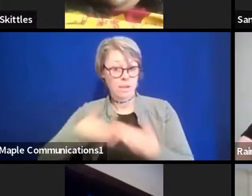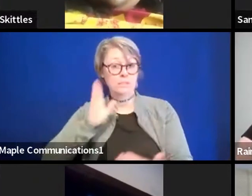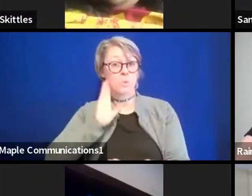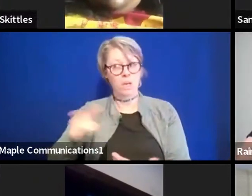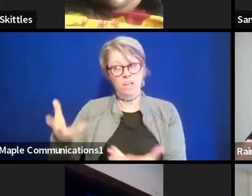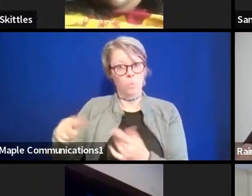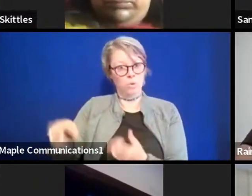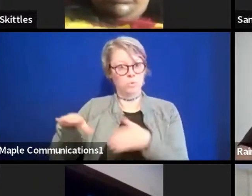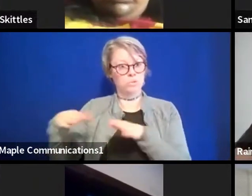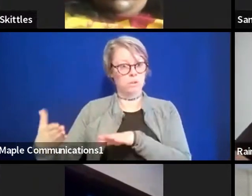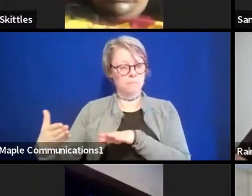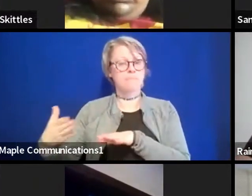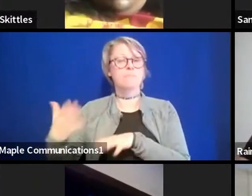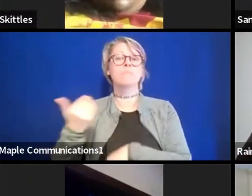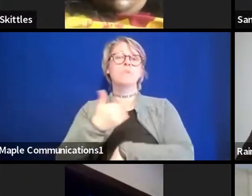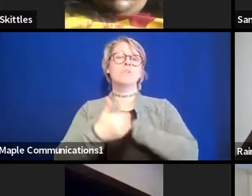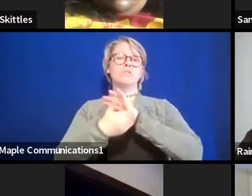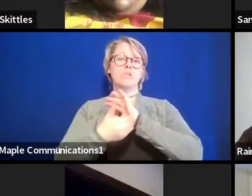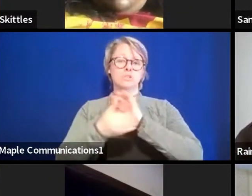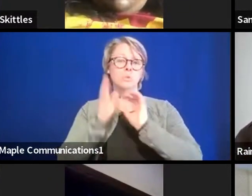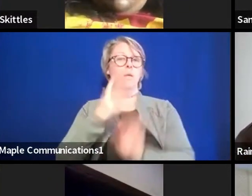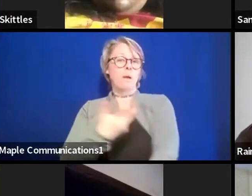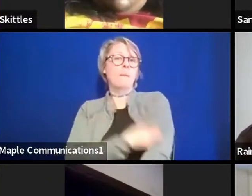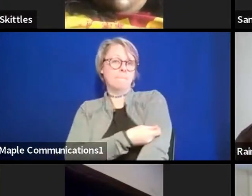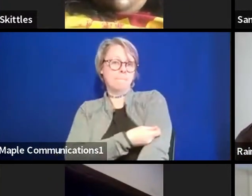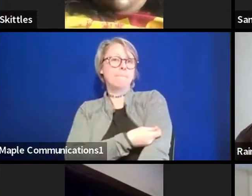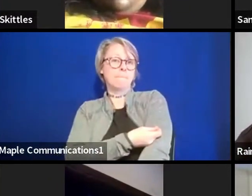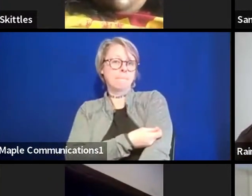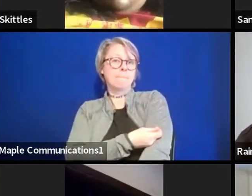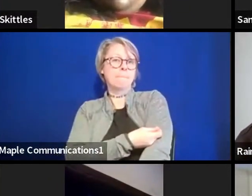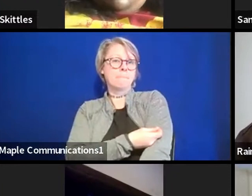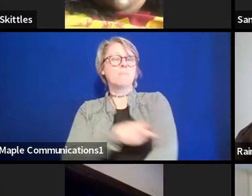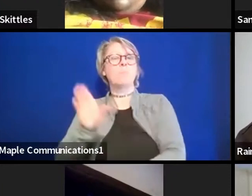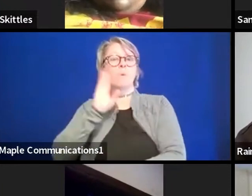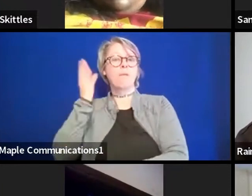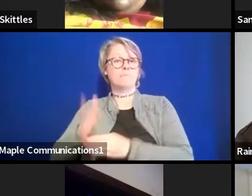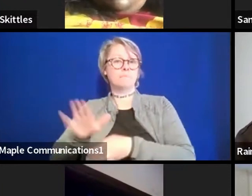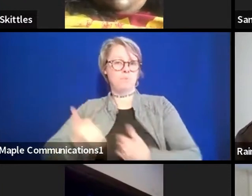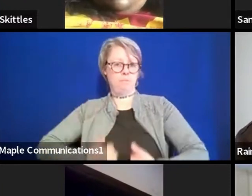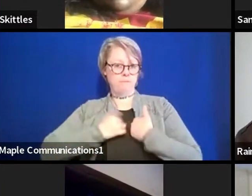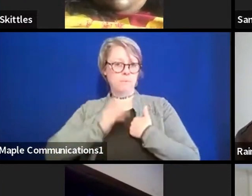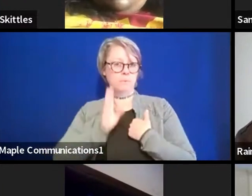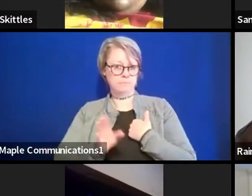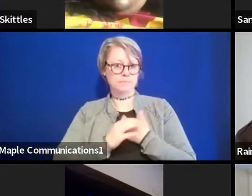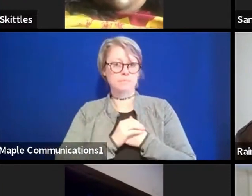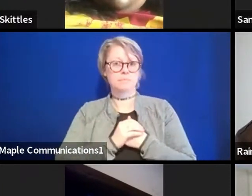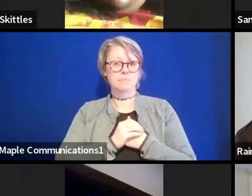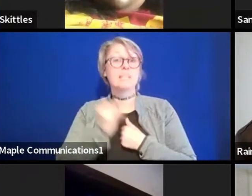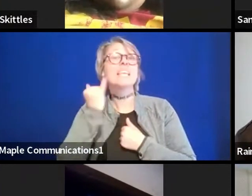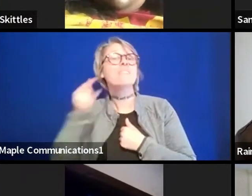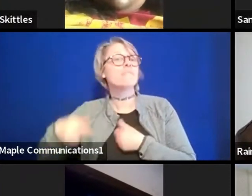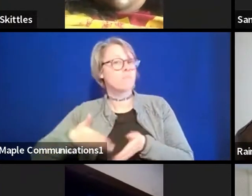die, the doctor will give you an injection that will end your life. if you ask